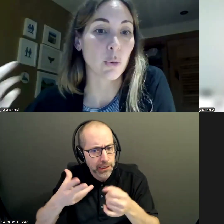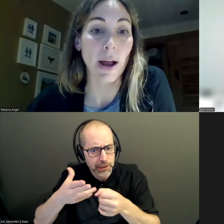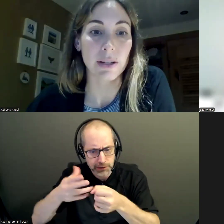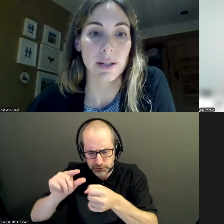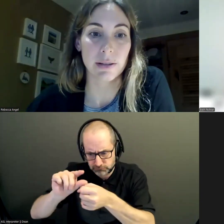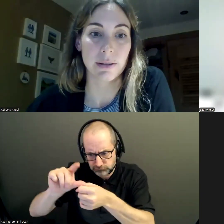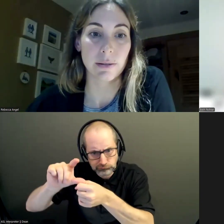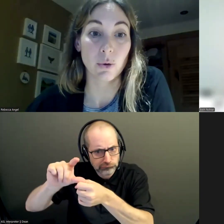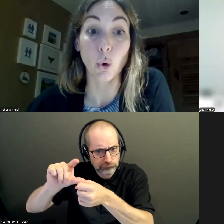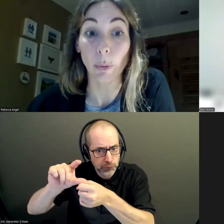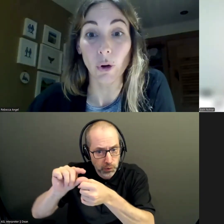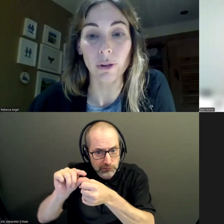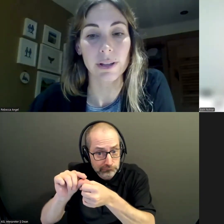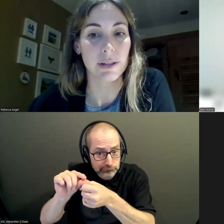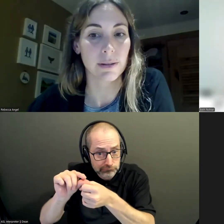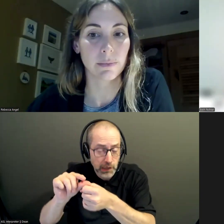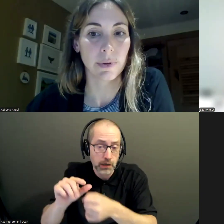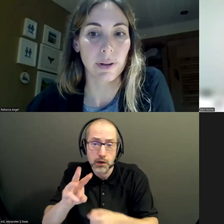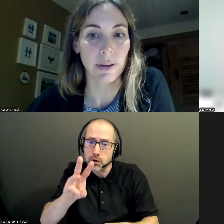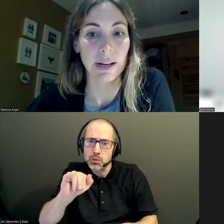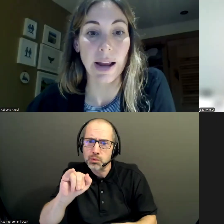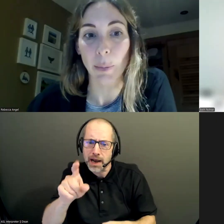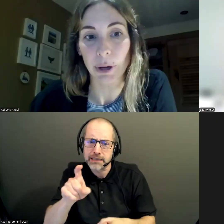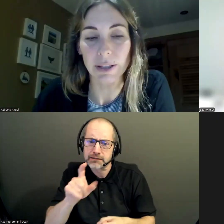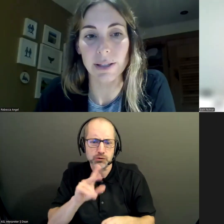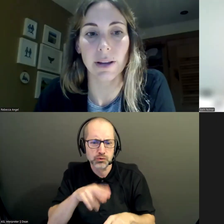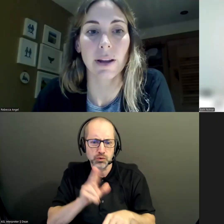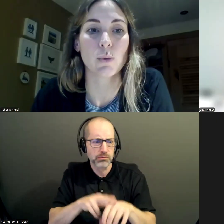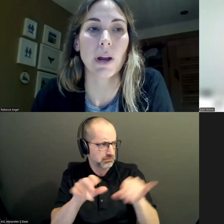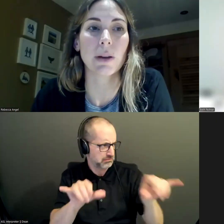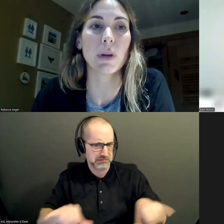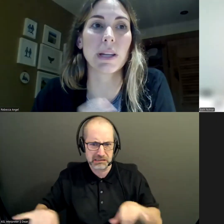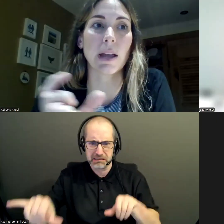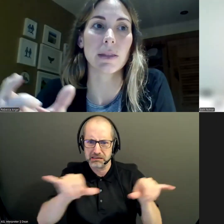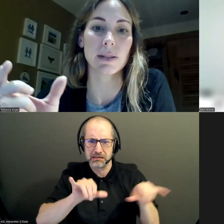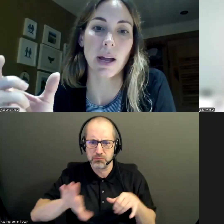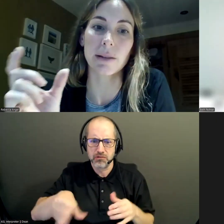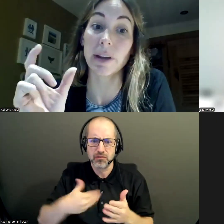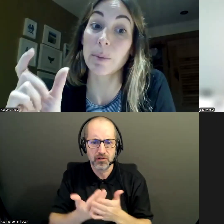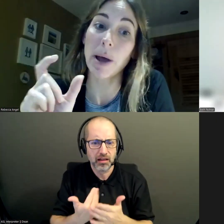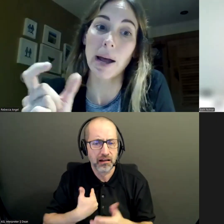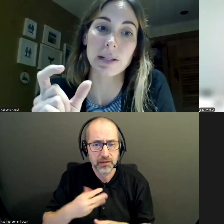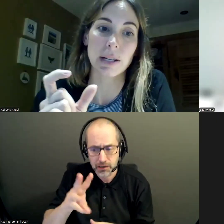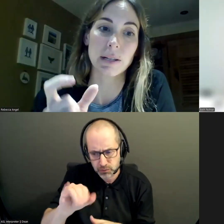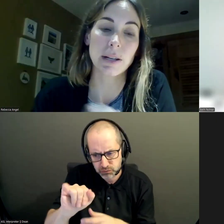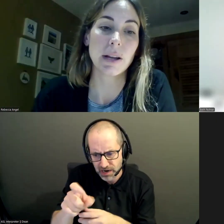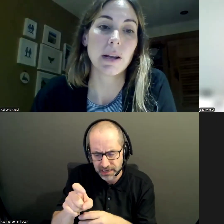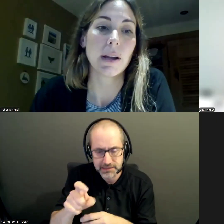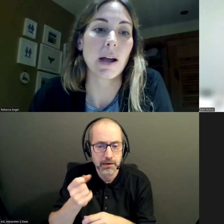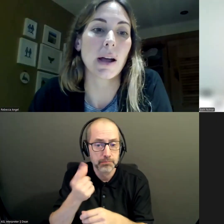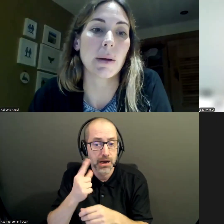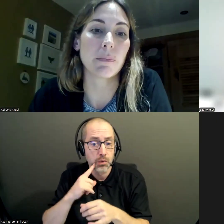Having earwax is normal. It happens. It's when we get this kind of